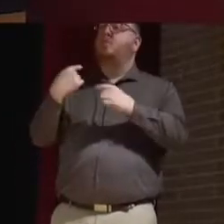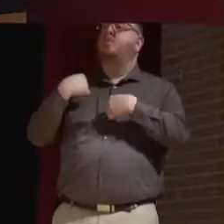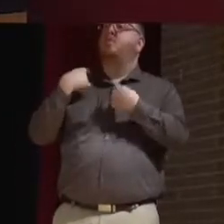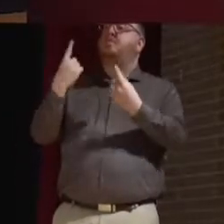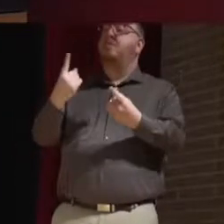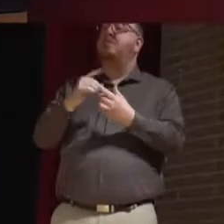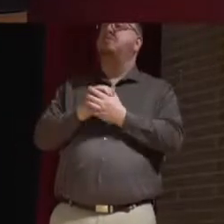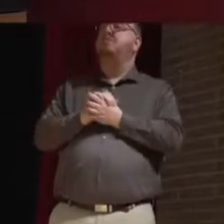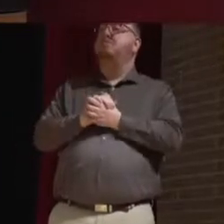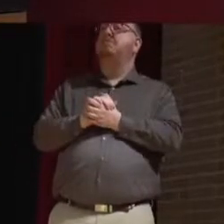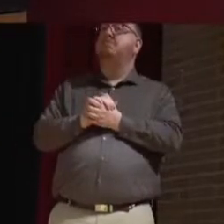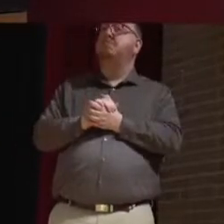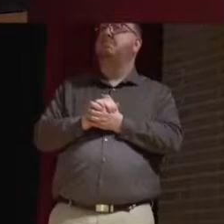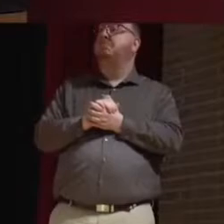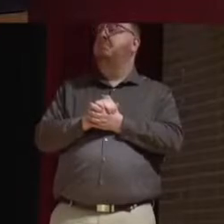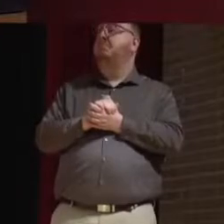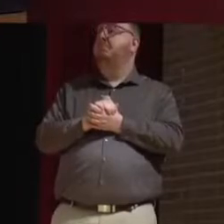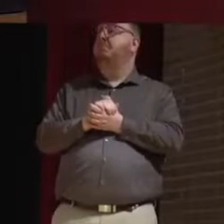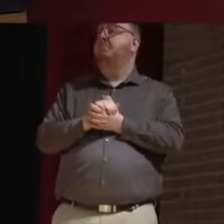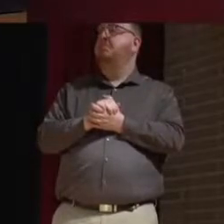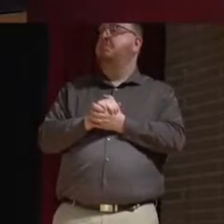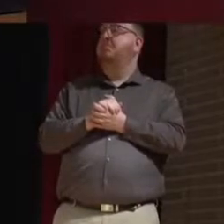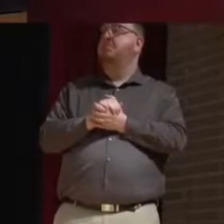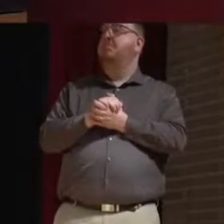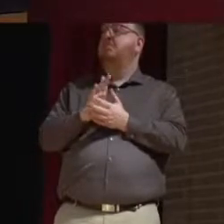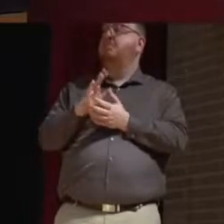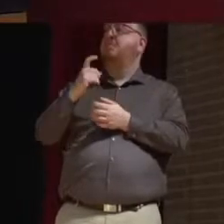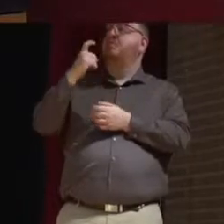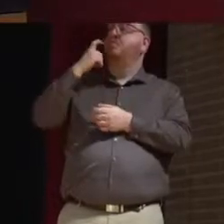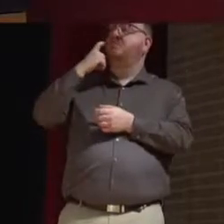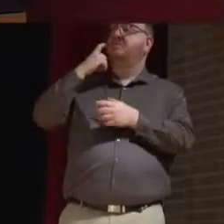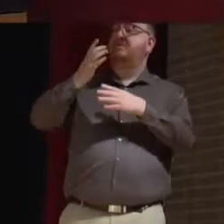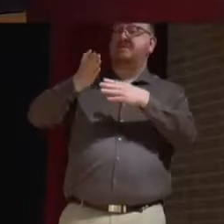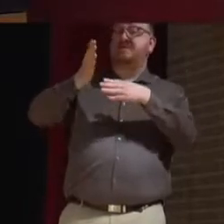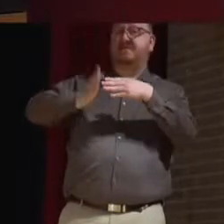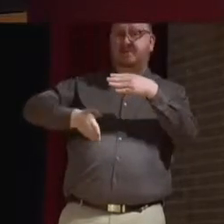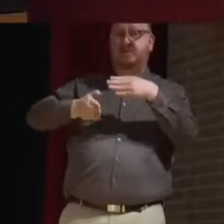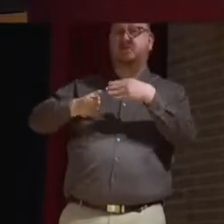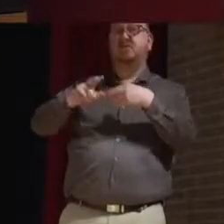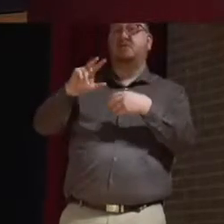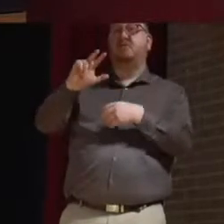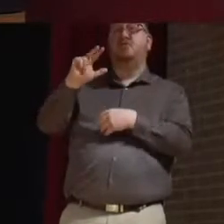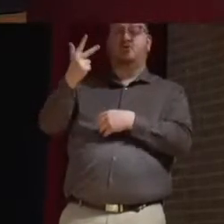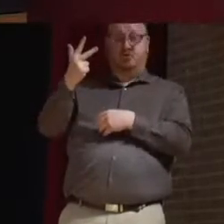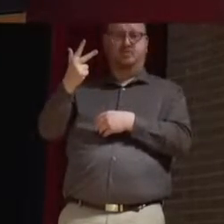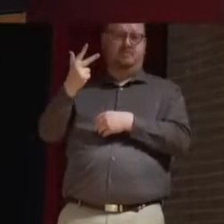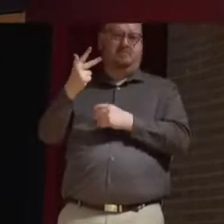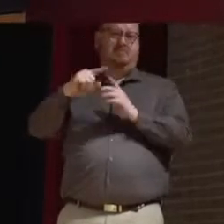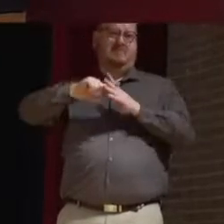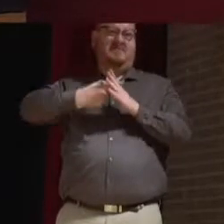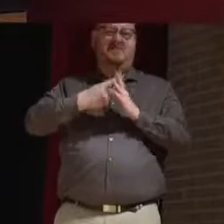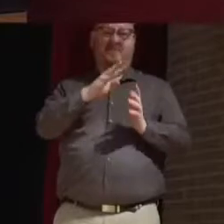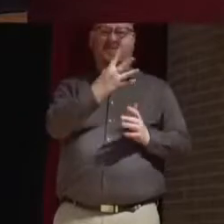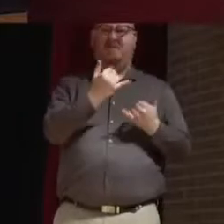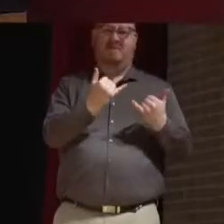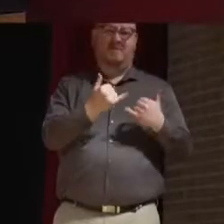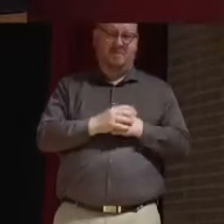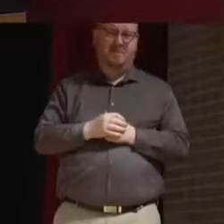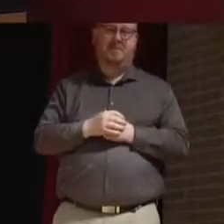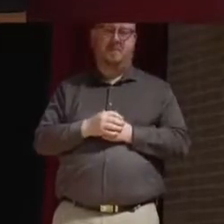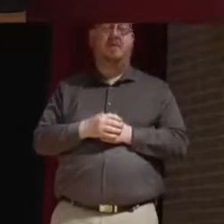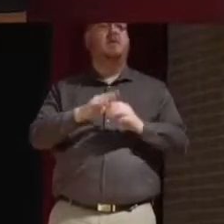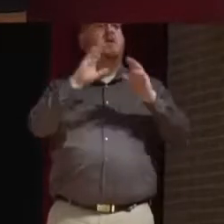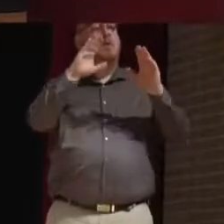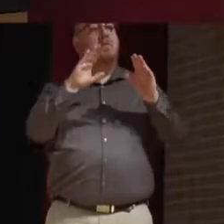completed, it's going to be, I just finished off my 3rd semester, so I'm in my 4th semester right now. Great. How long